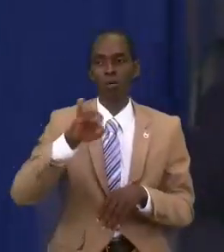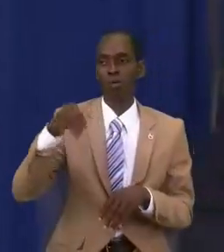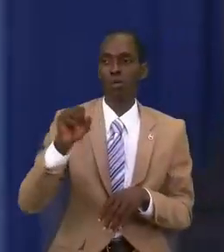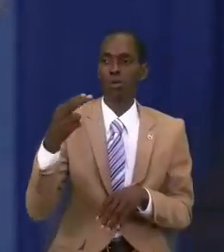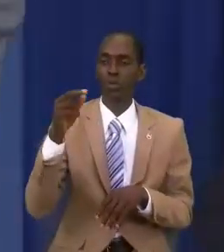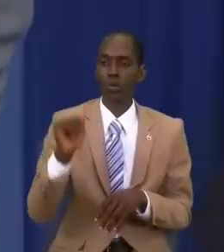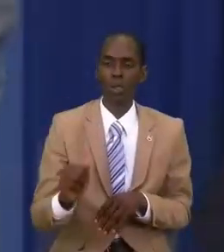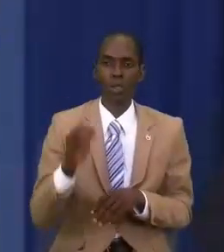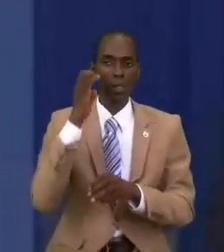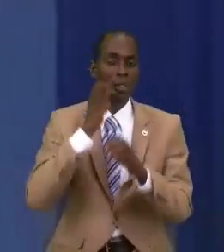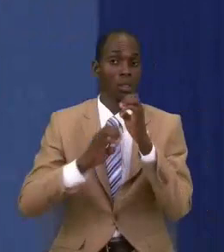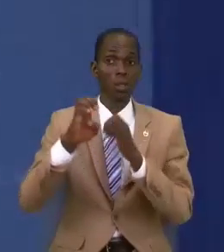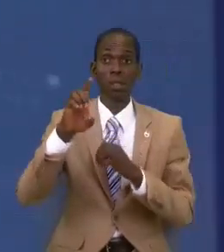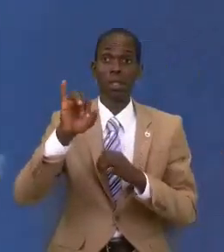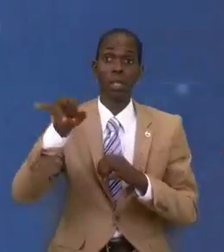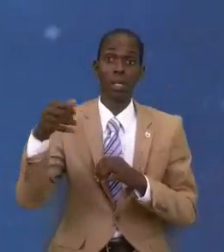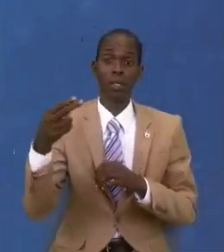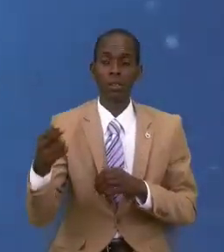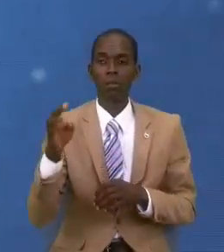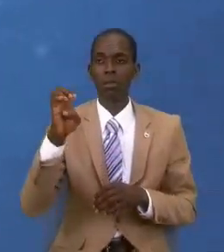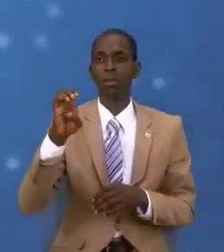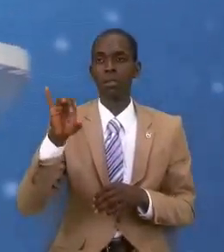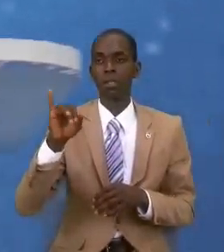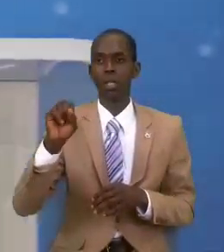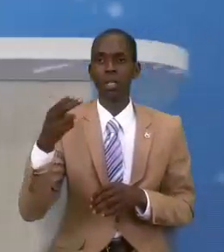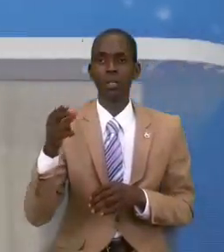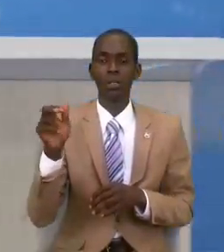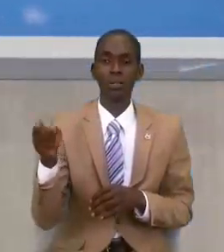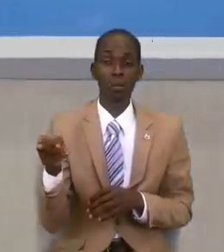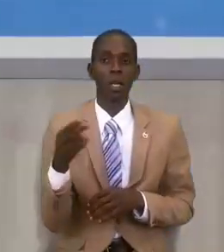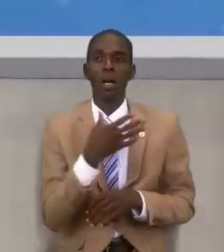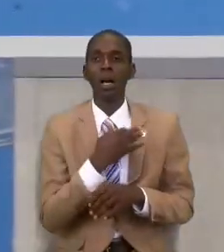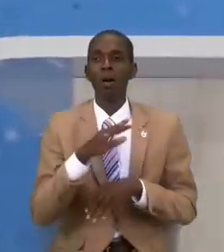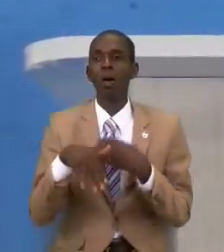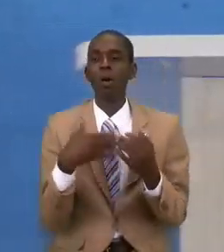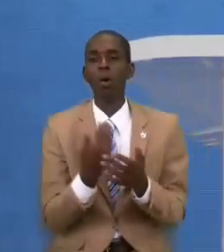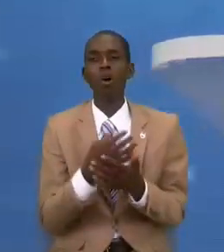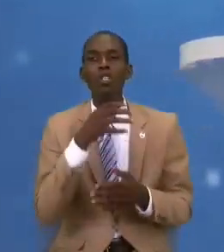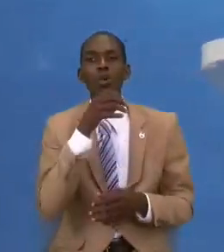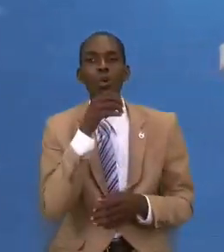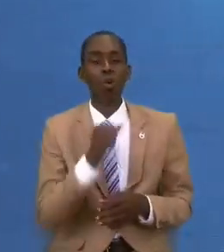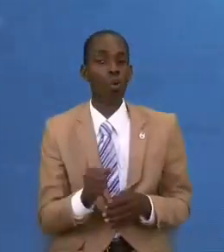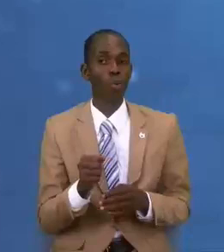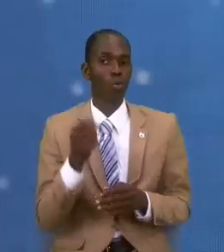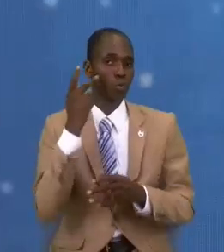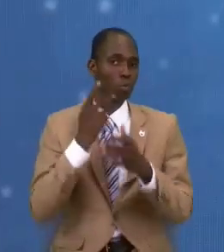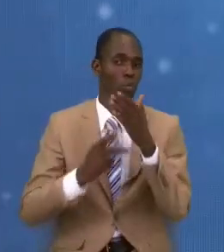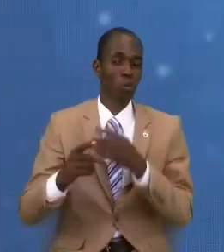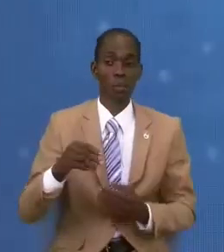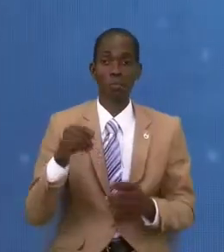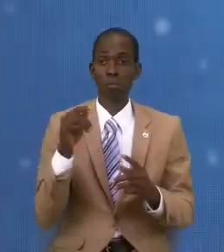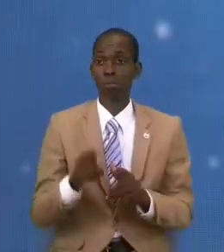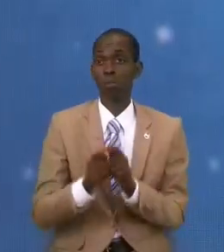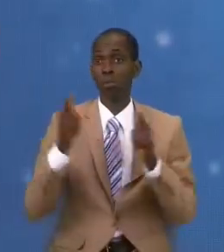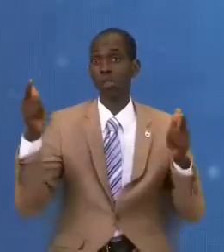people, the prophets of the Old Testament, prophets that are major prophets and minor prophets. Those children of Israel, they